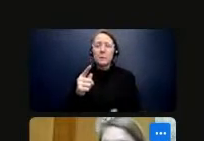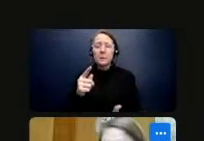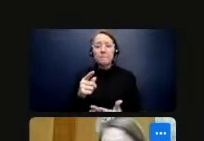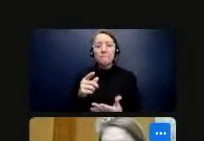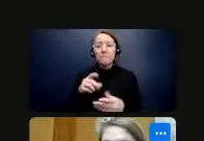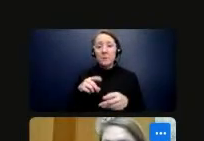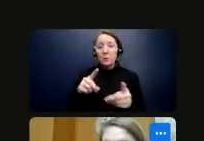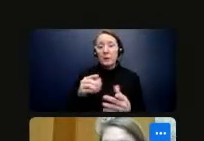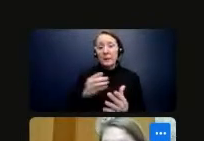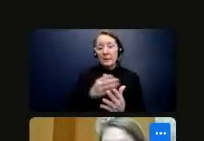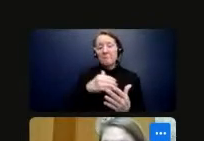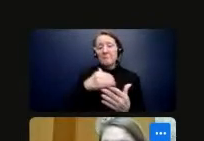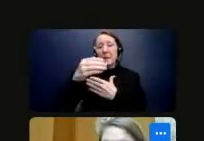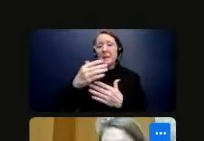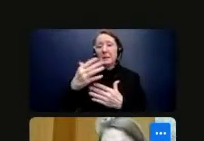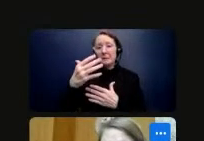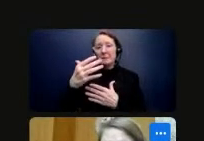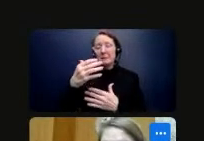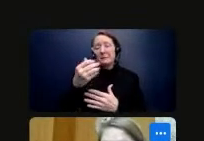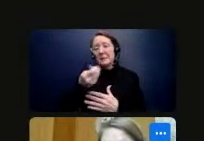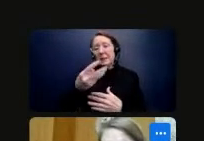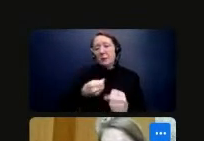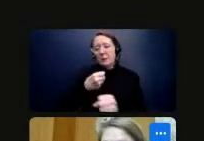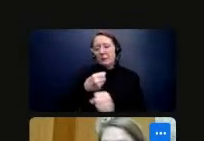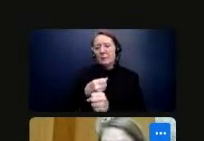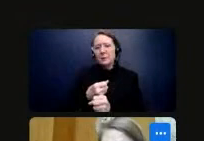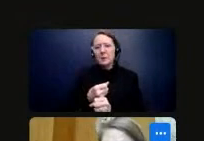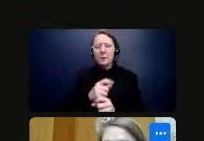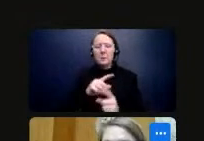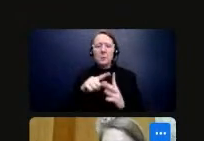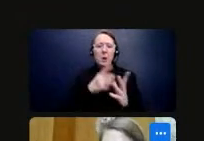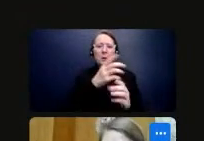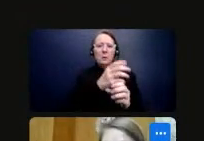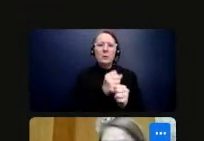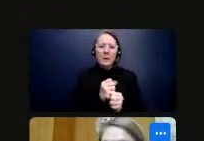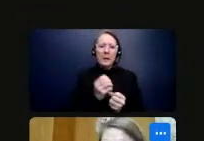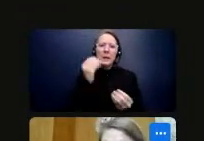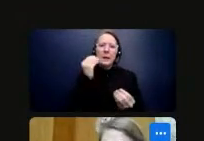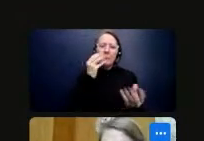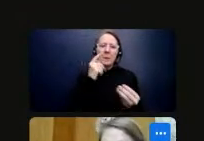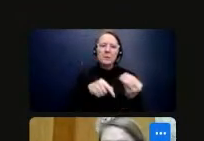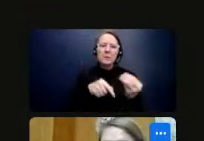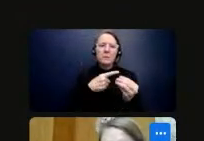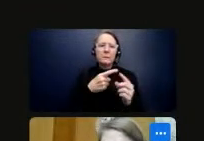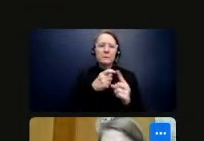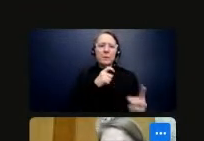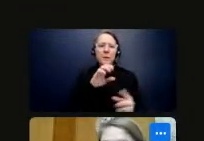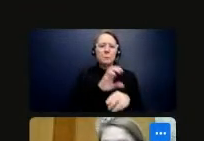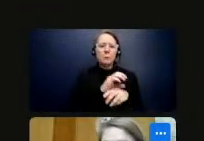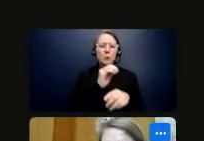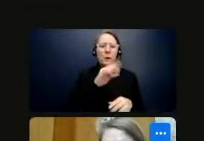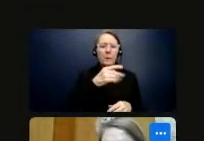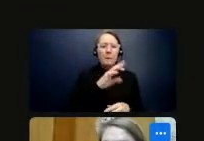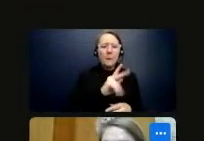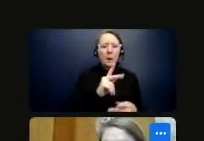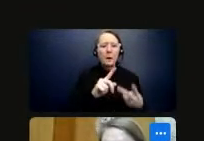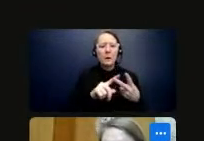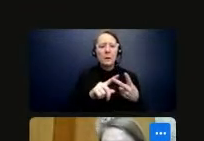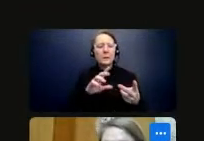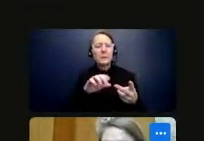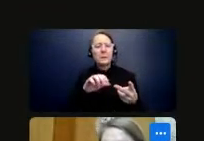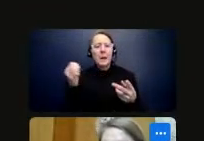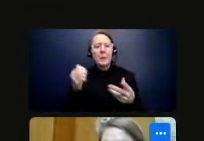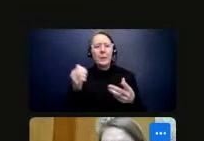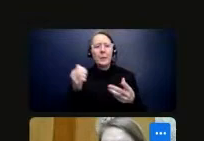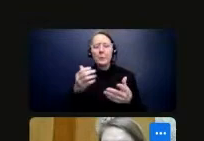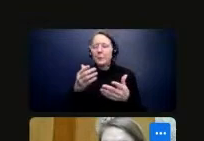using some of the information we're starting to get from Church of the Park and other places about, you know, outcomes, and we can sort of extrapolate